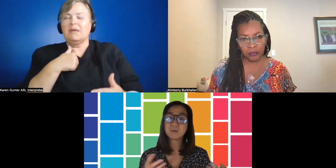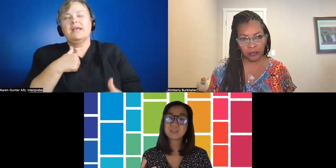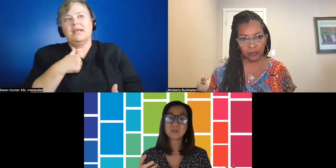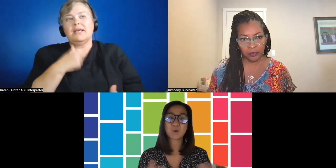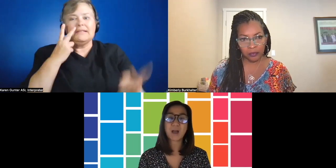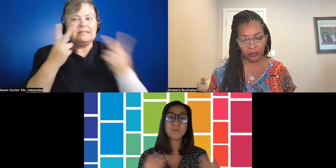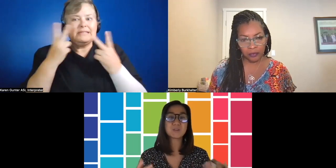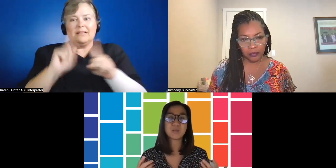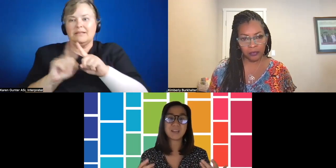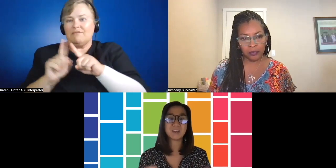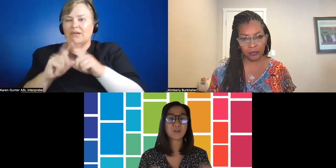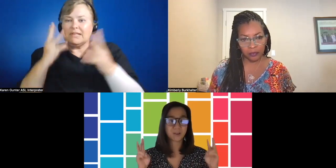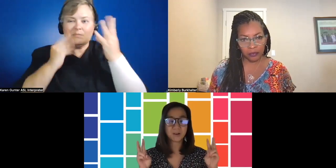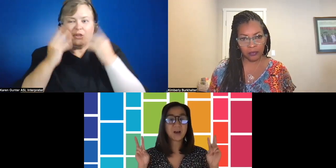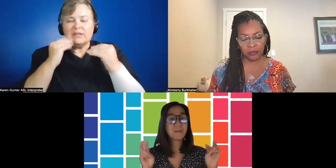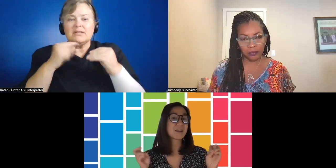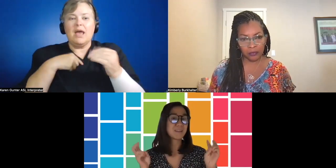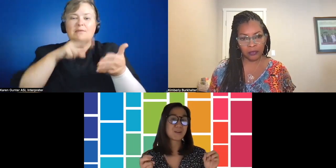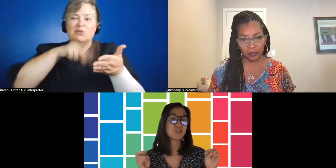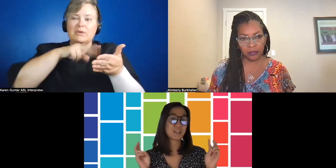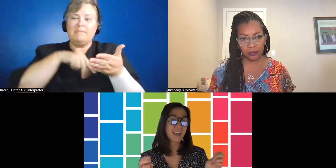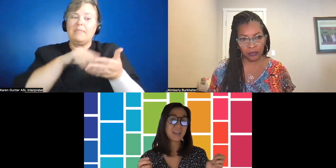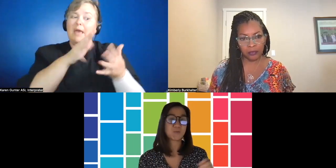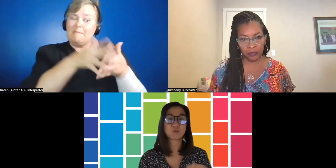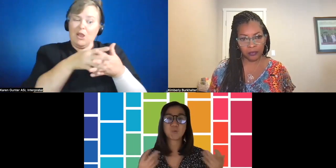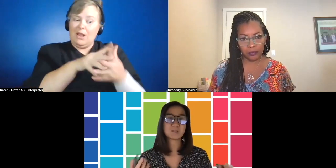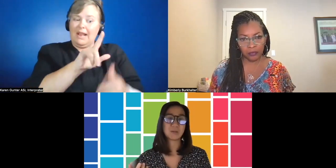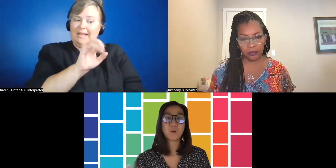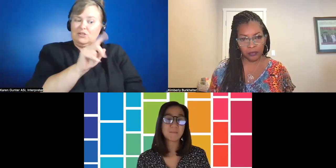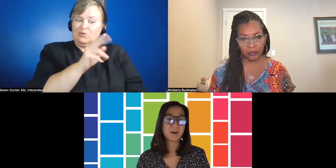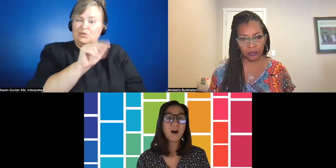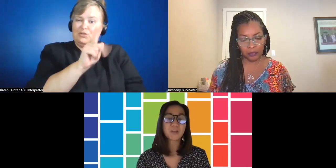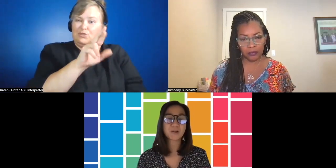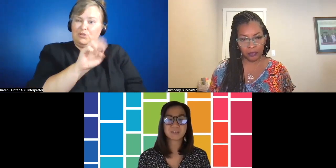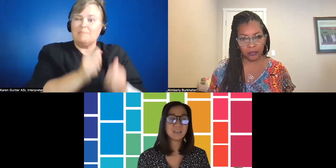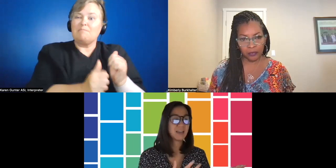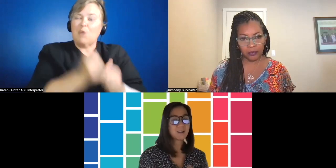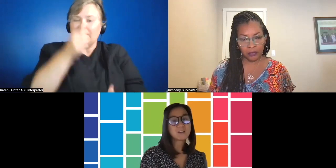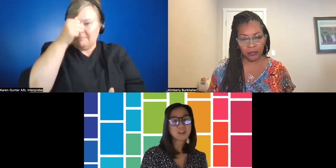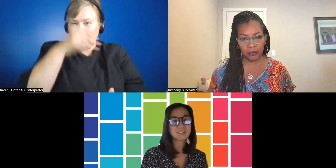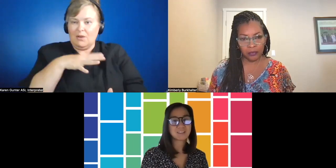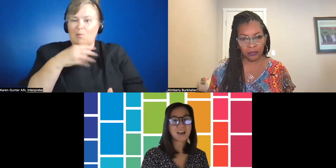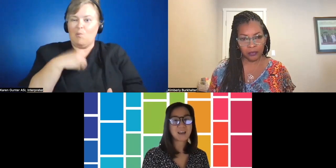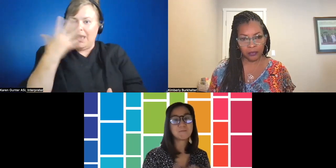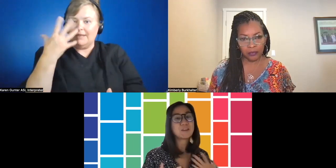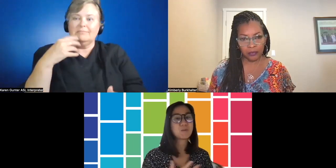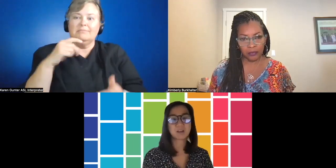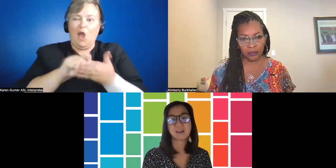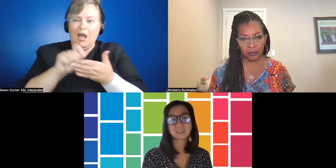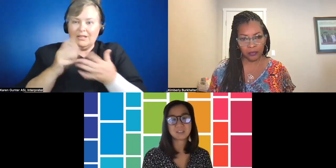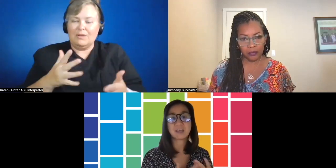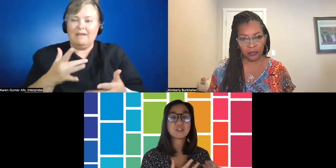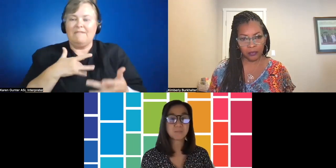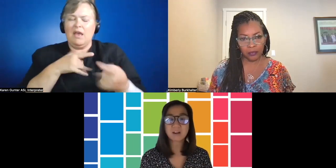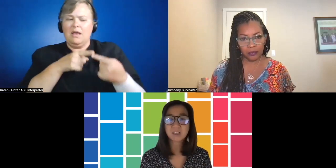other experiences where I was reading, the American literature canon, which were mostly white male authors, and contrasting that and feeling more